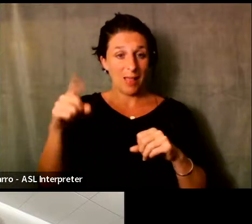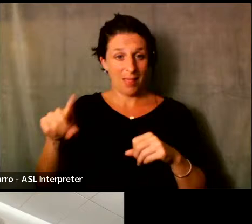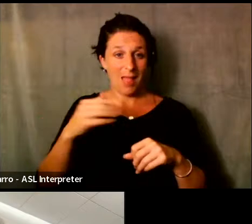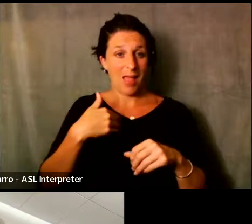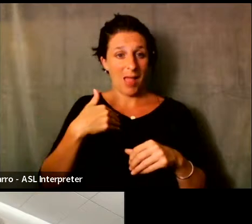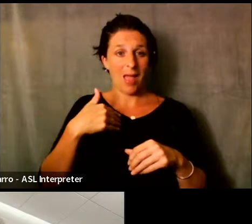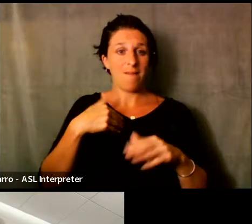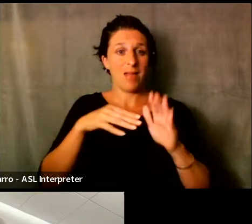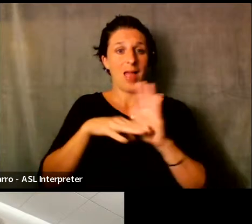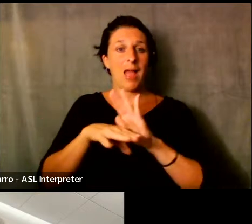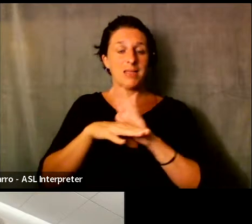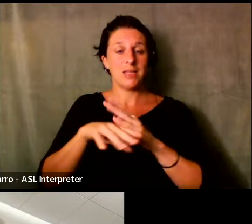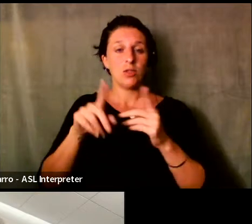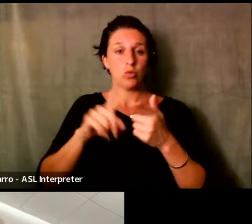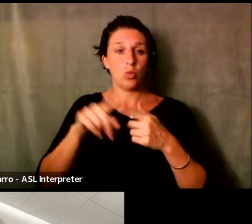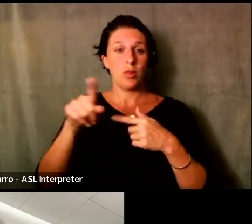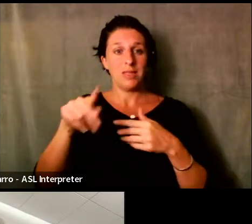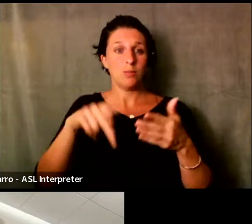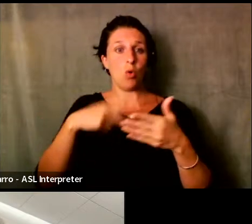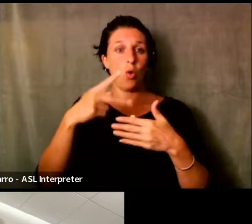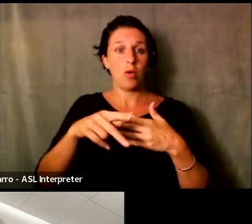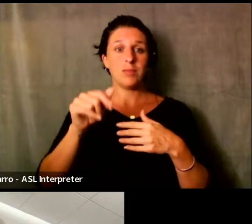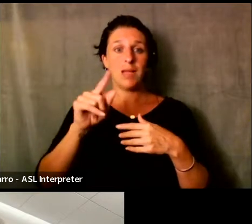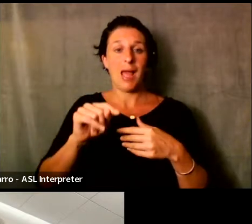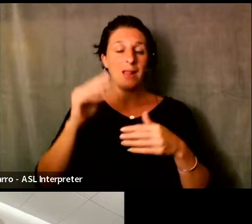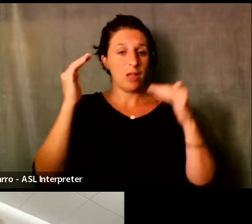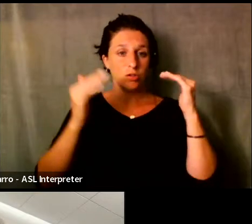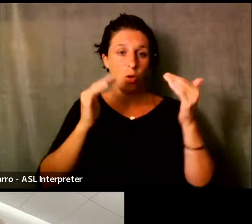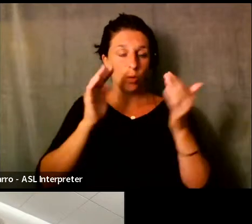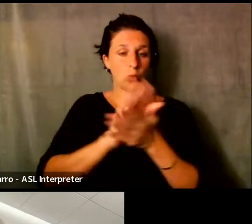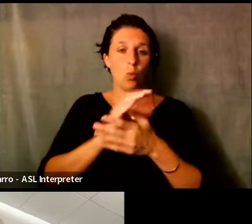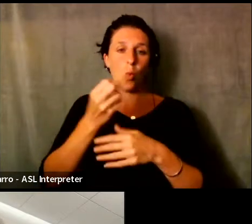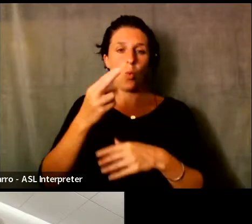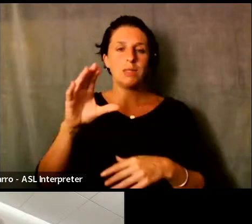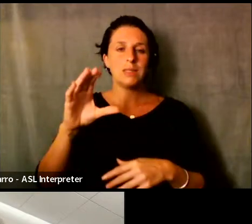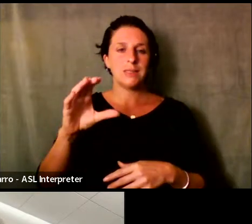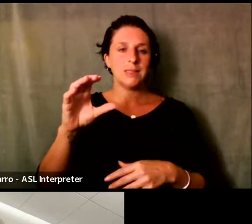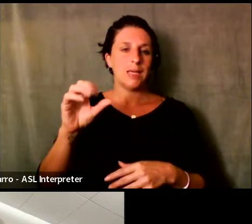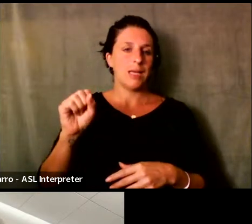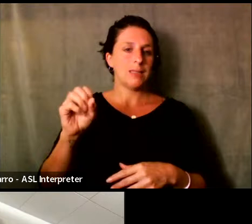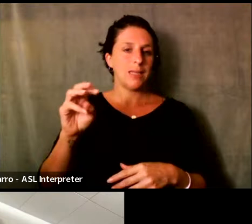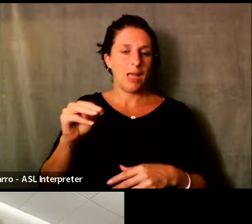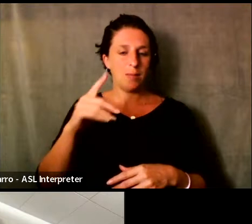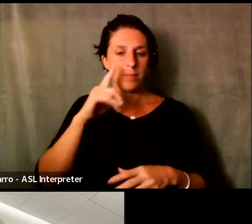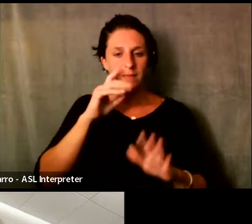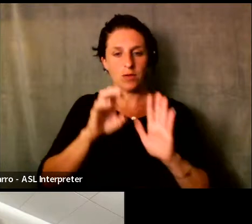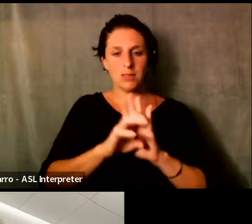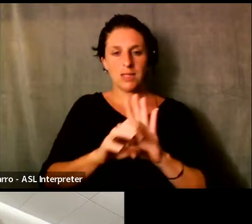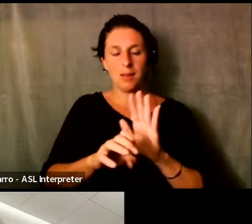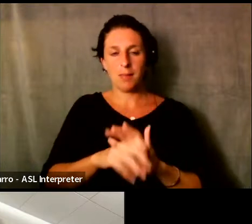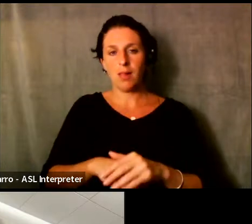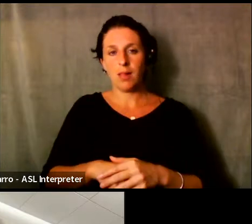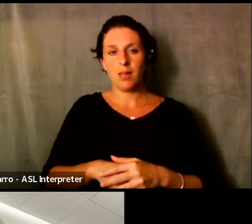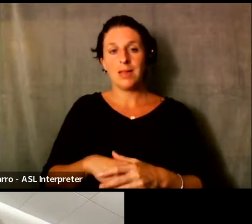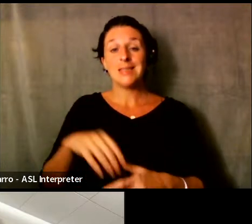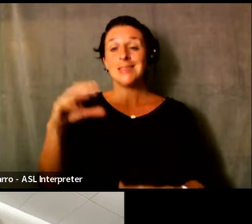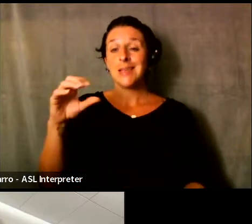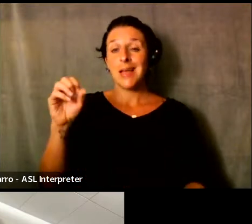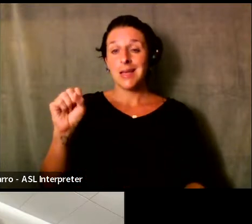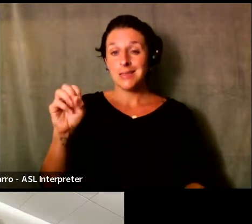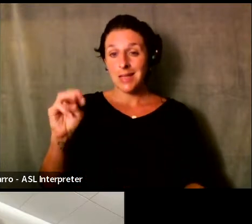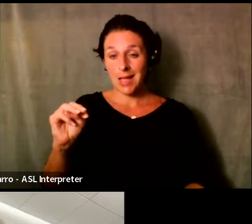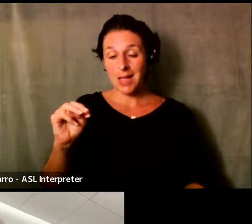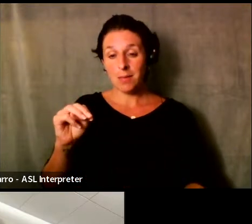these programs at the adult school or CSM, for example? So CSM, there's a